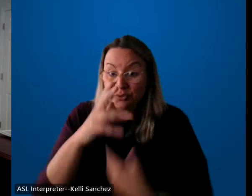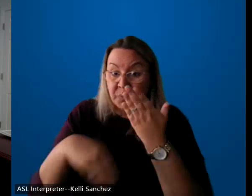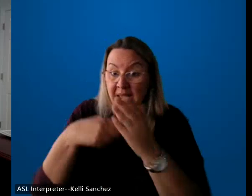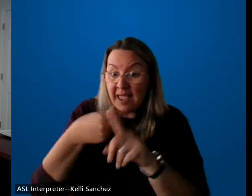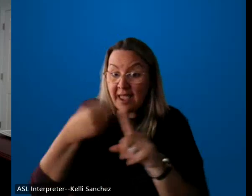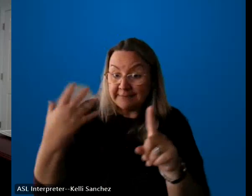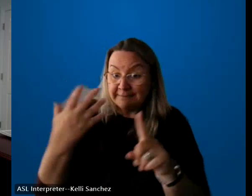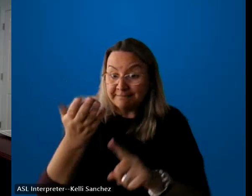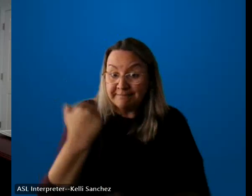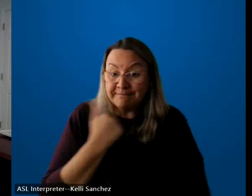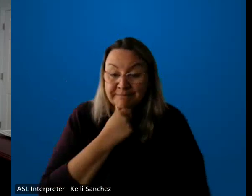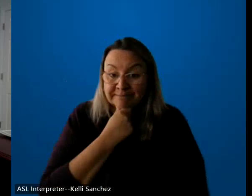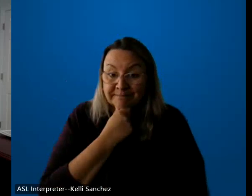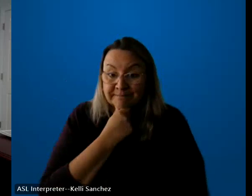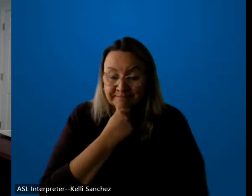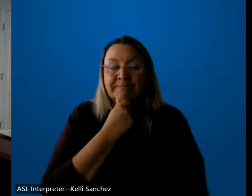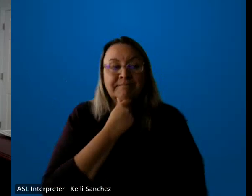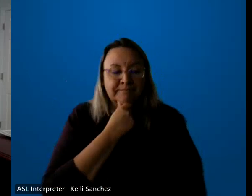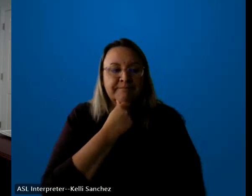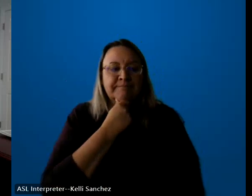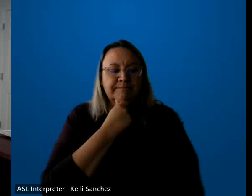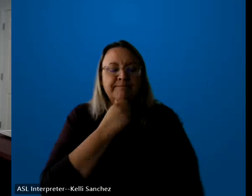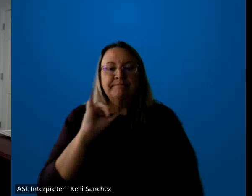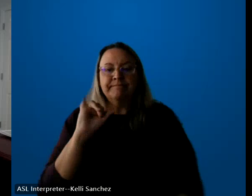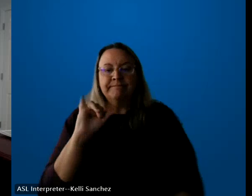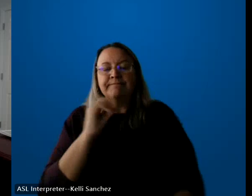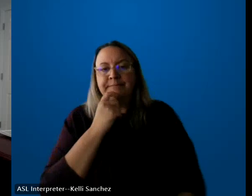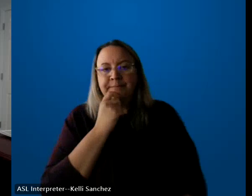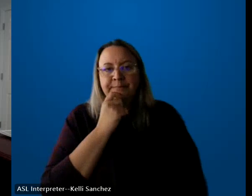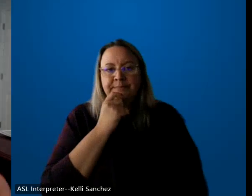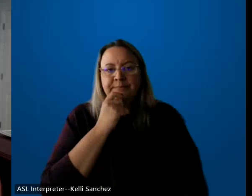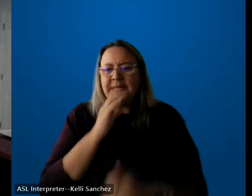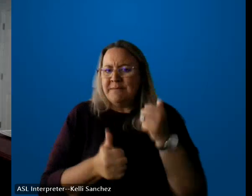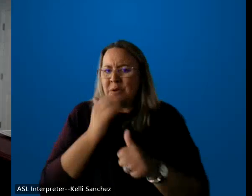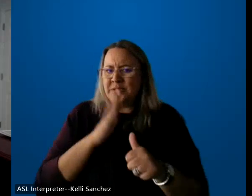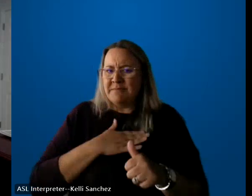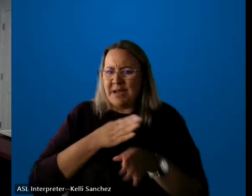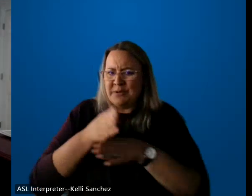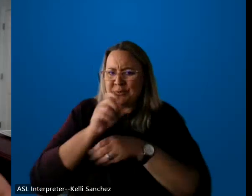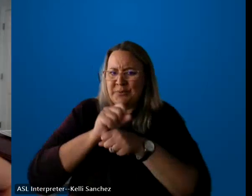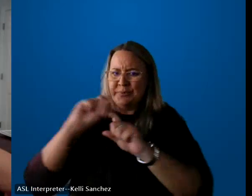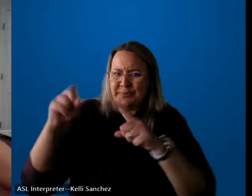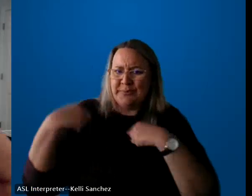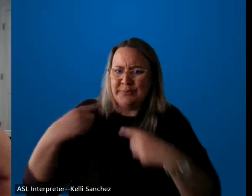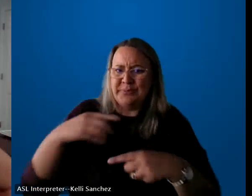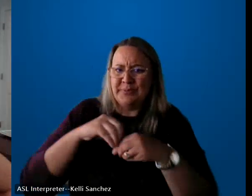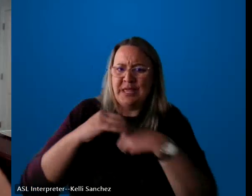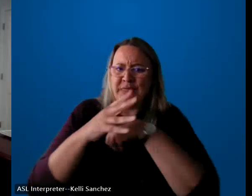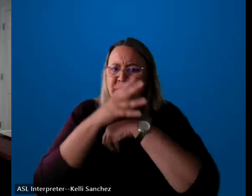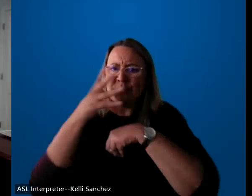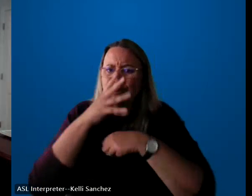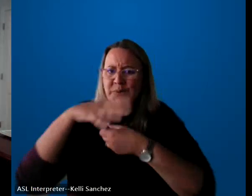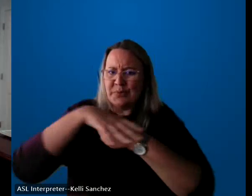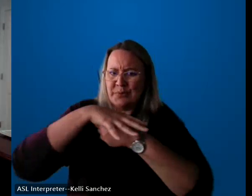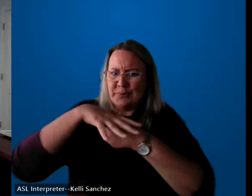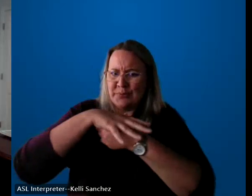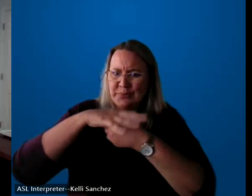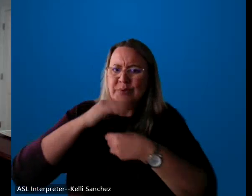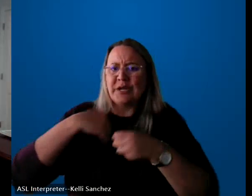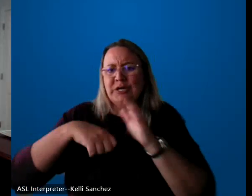this? Yeah, sure. So I've spent most of my career in the rural settings of our